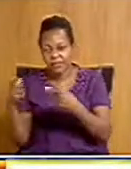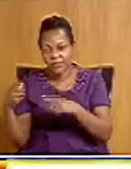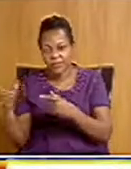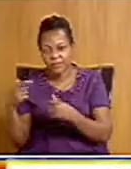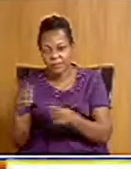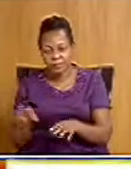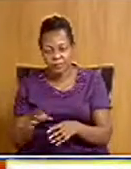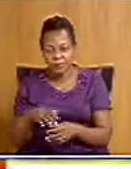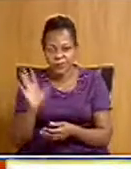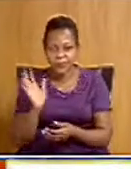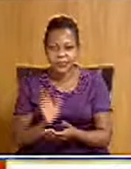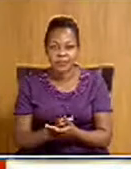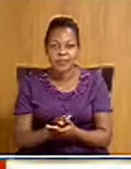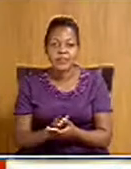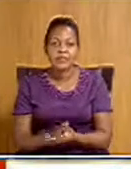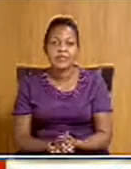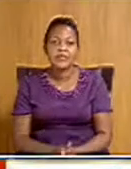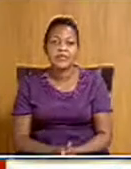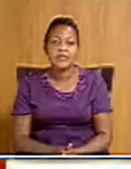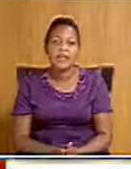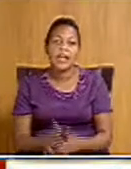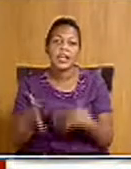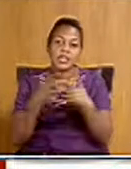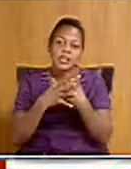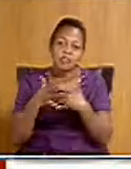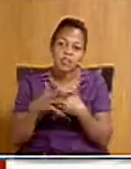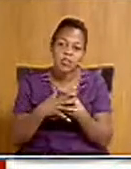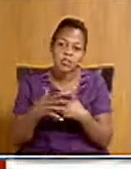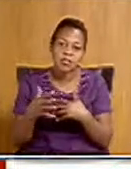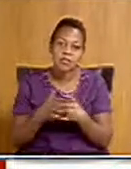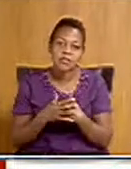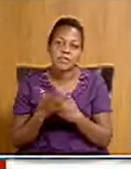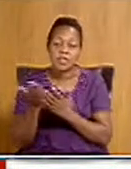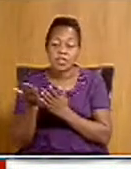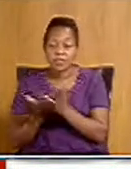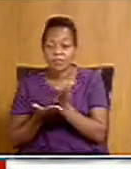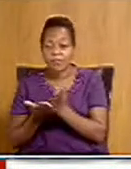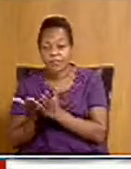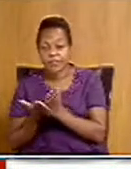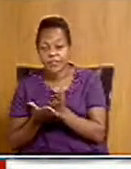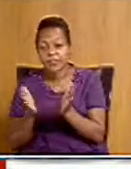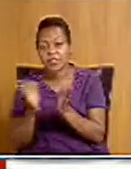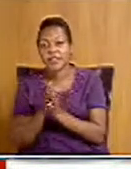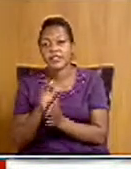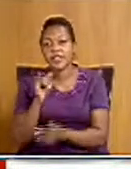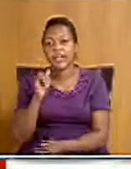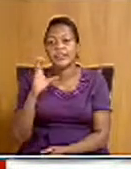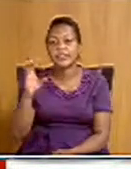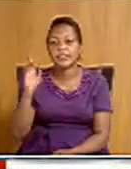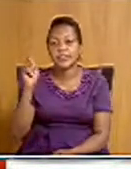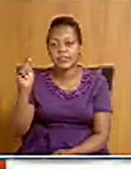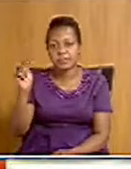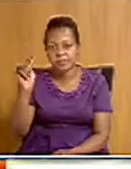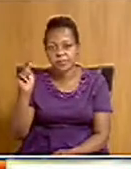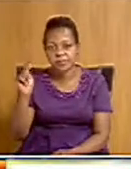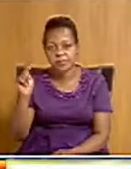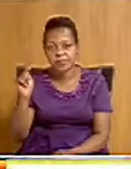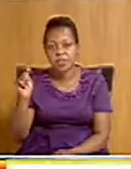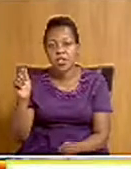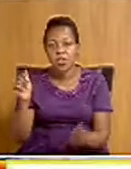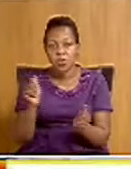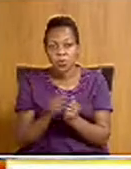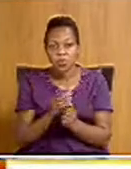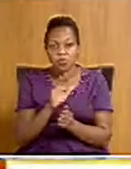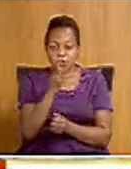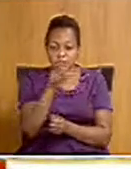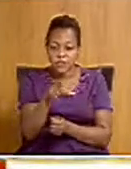counting profitability, industries, services, and ICT. With your